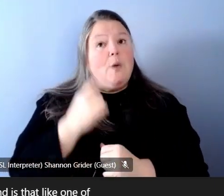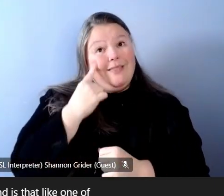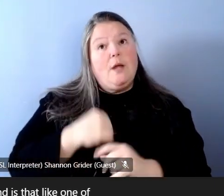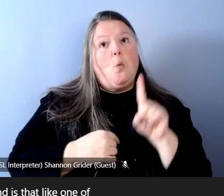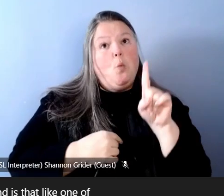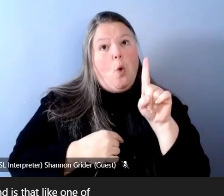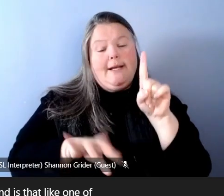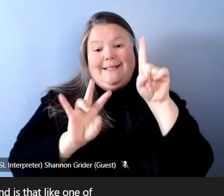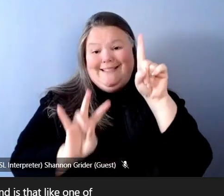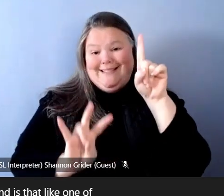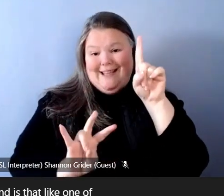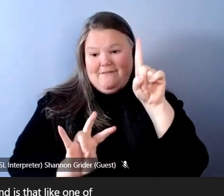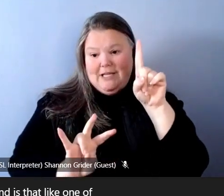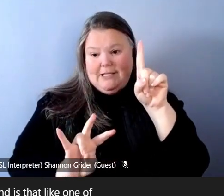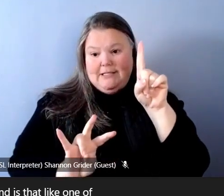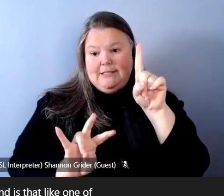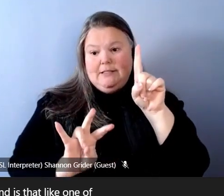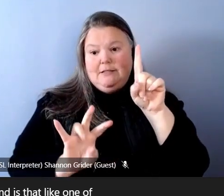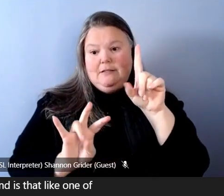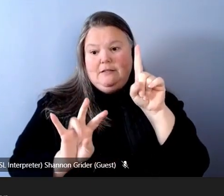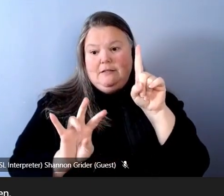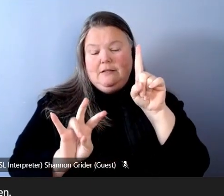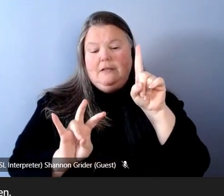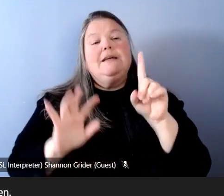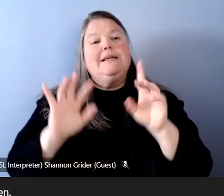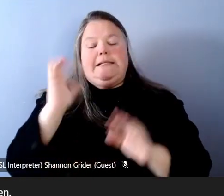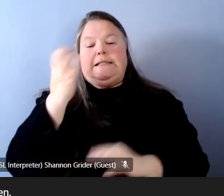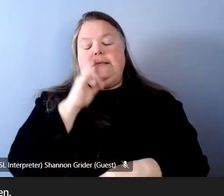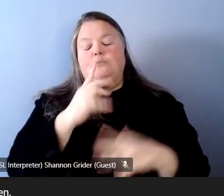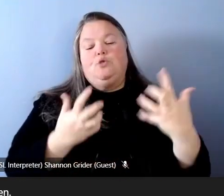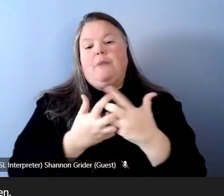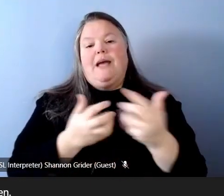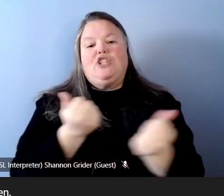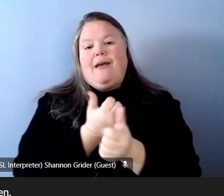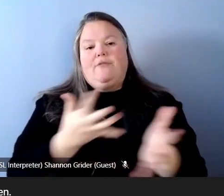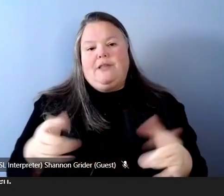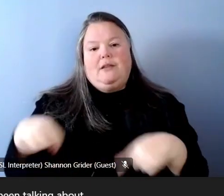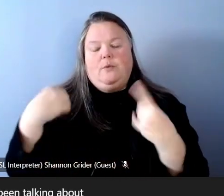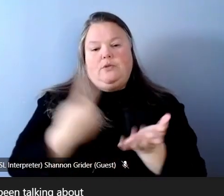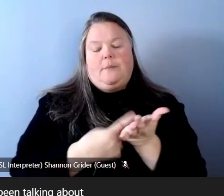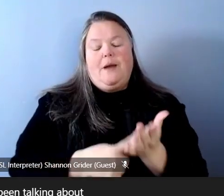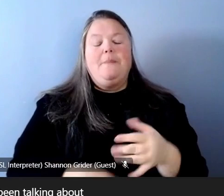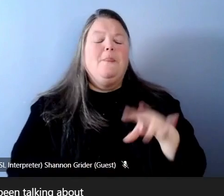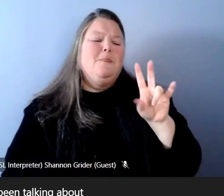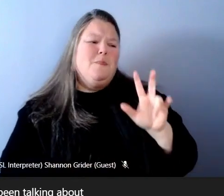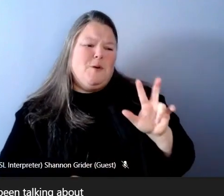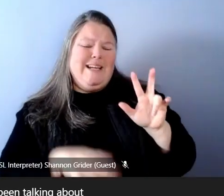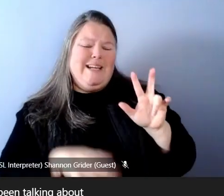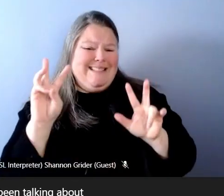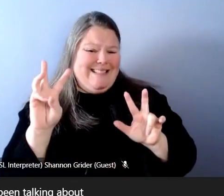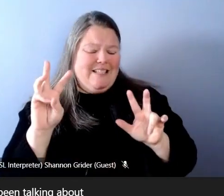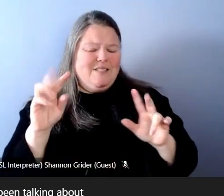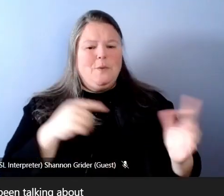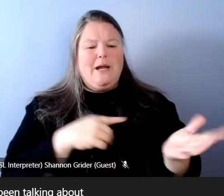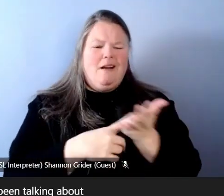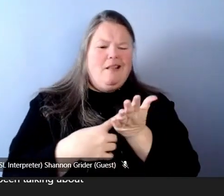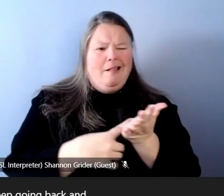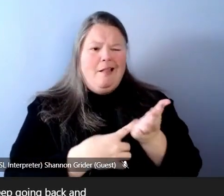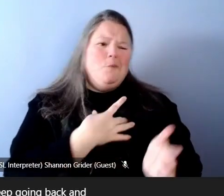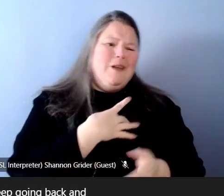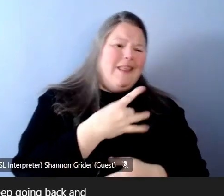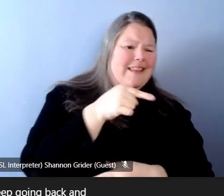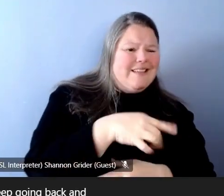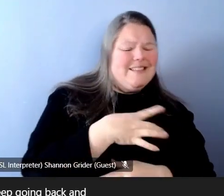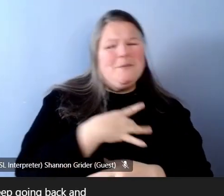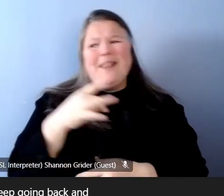7 kind of match everything that we've been talking about, because I feel like 3 and 6 we keep going back and forth on, well, we like this but we don't